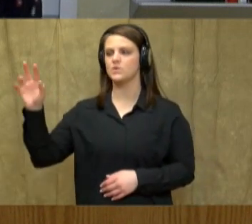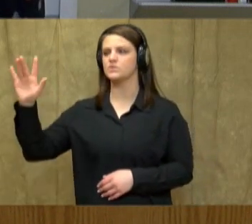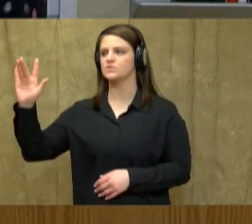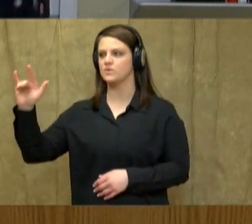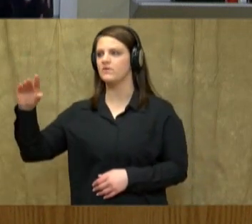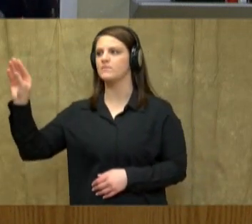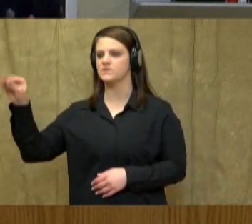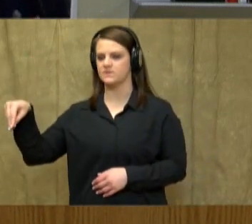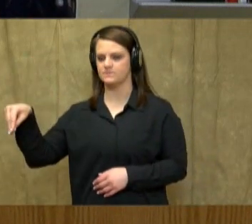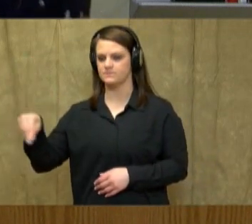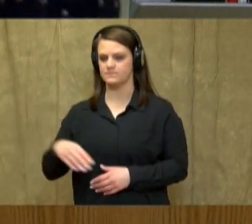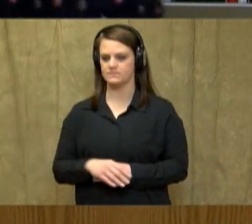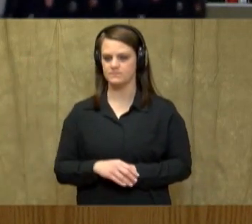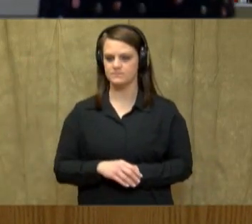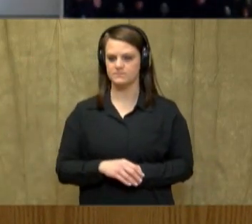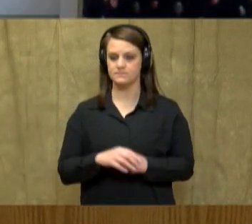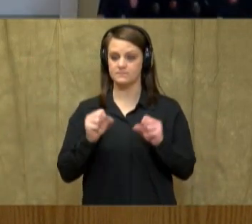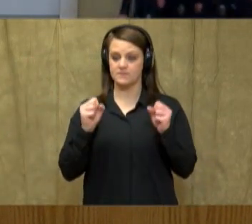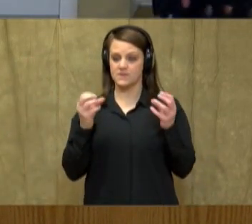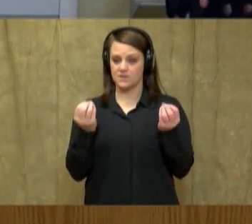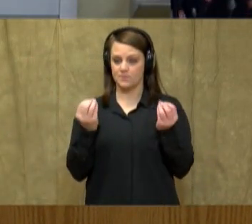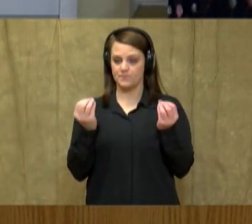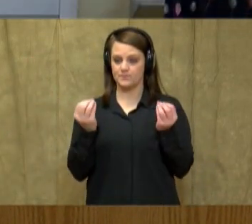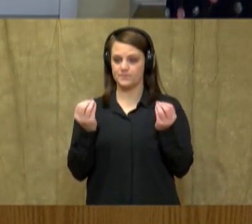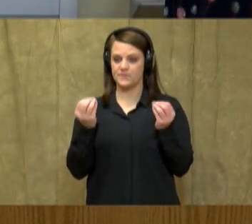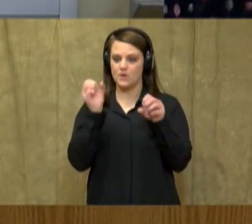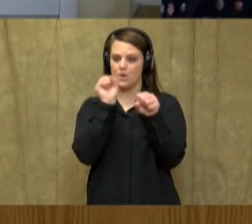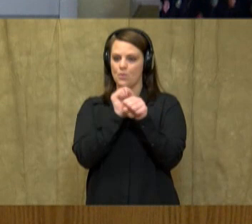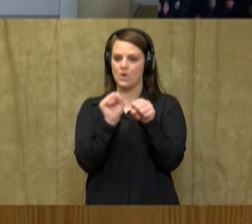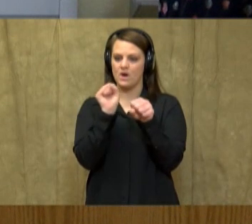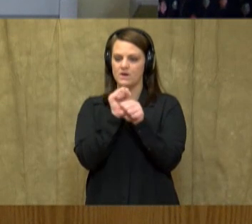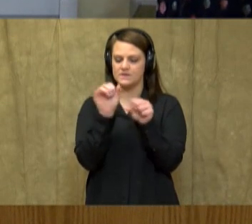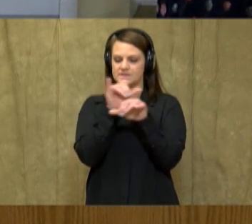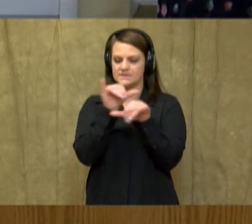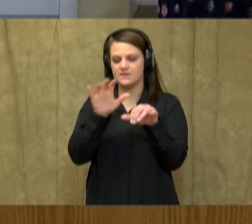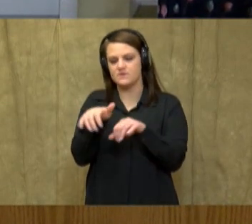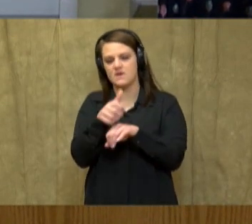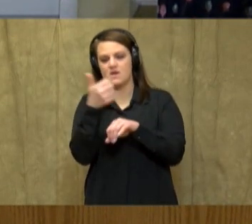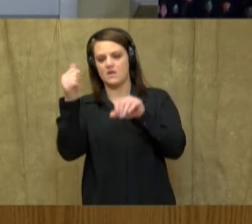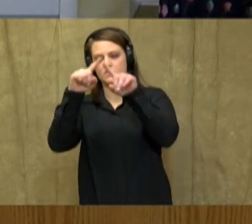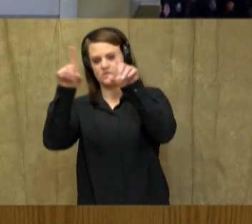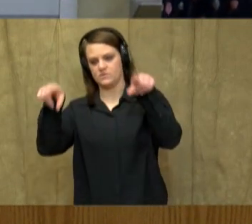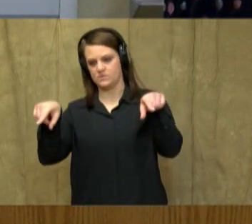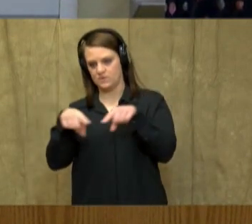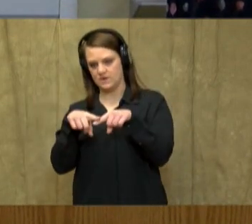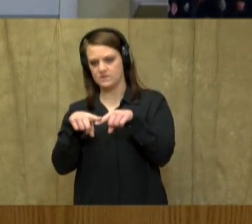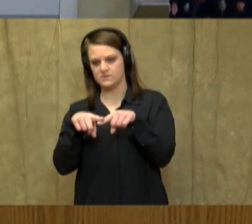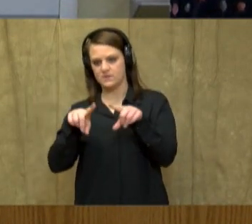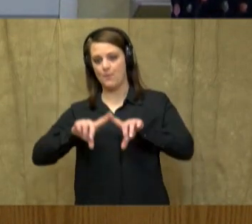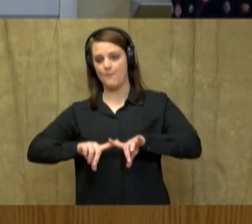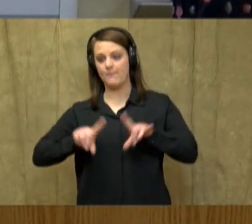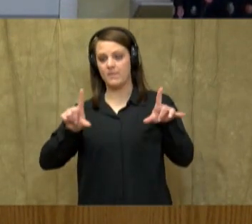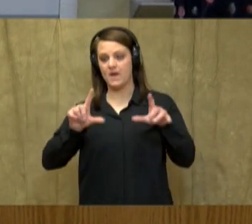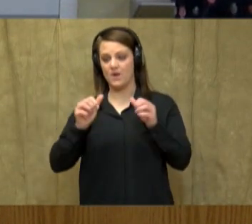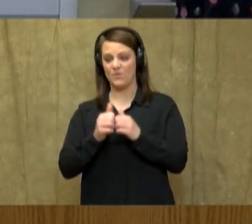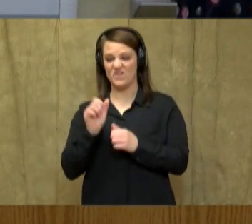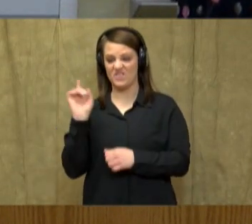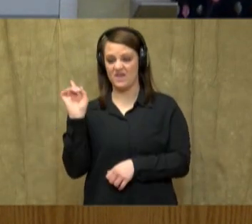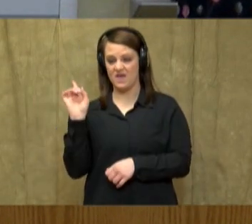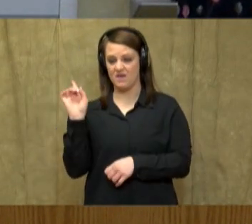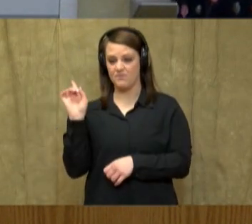25%. So, works just like every Punnett square we've been doing, except in this